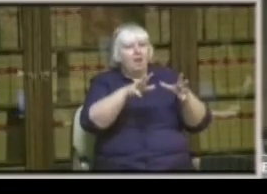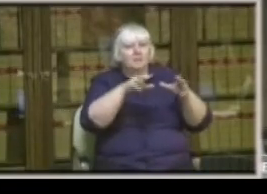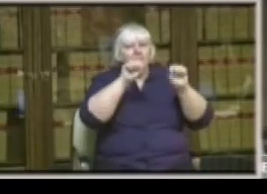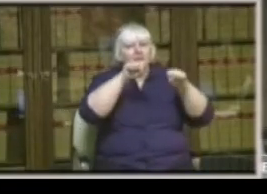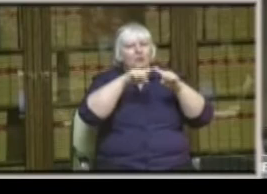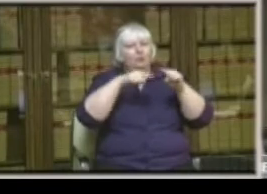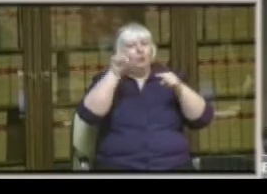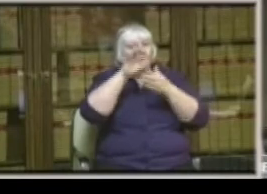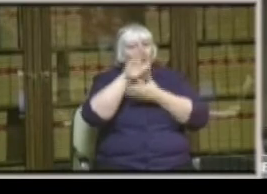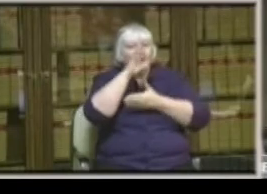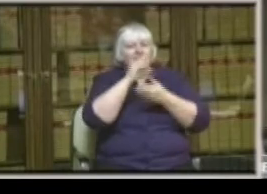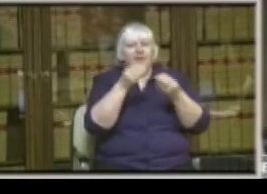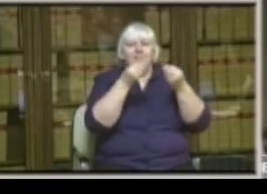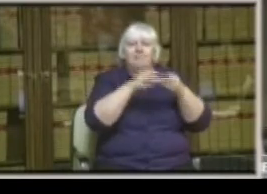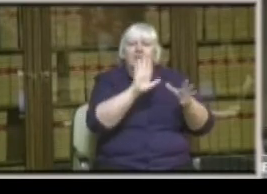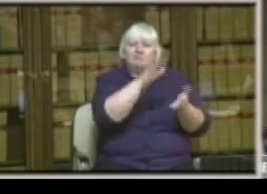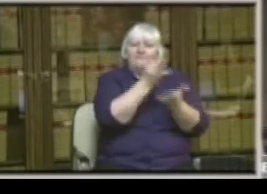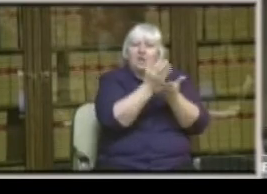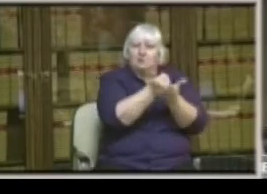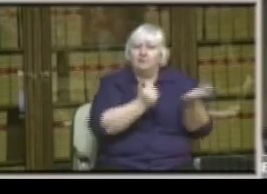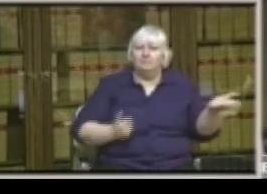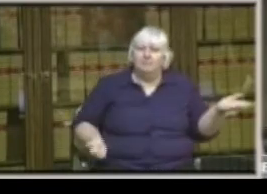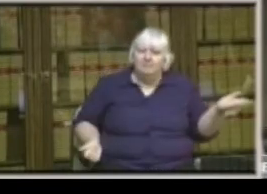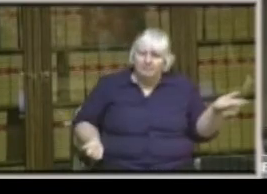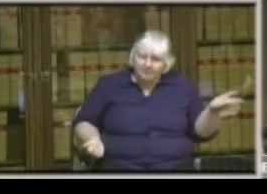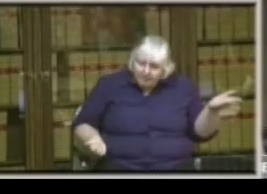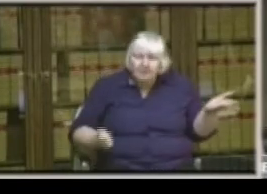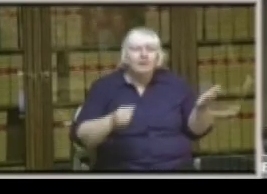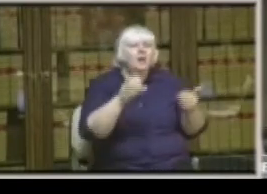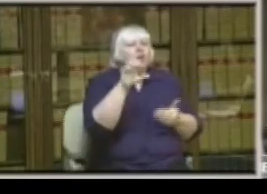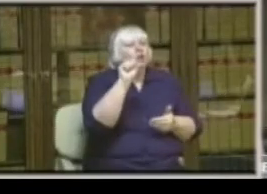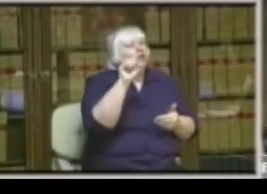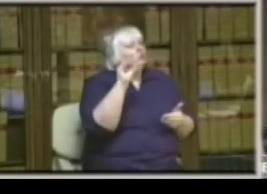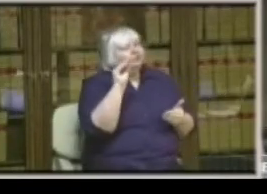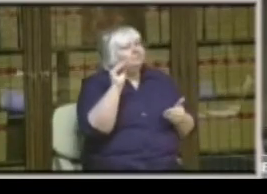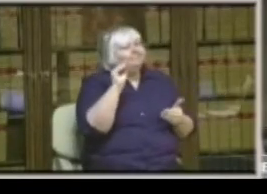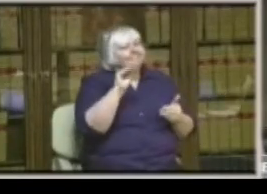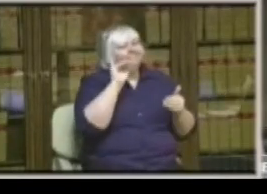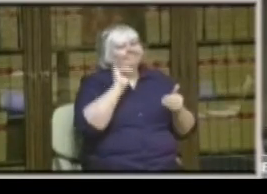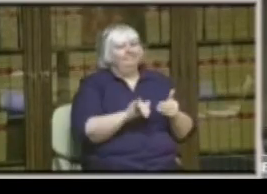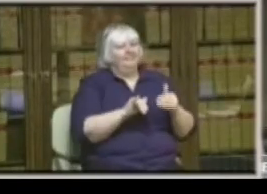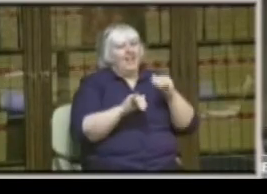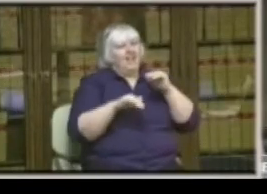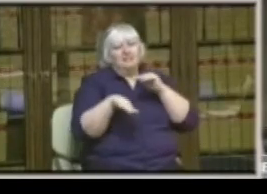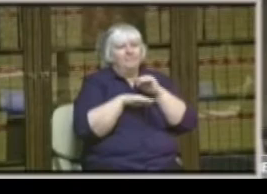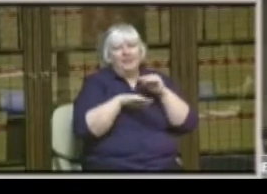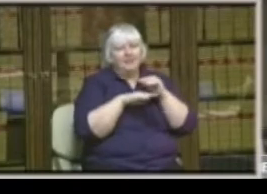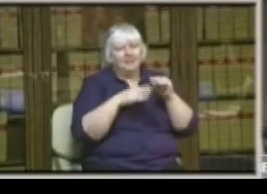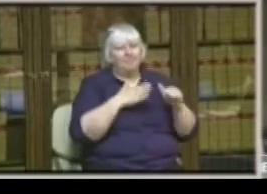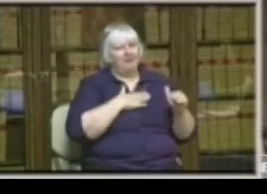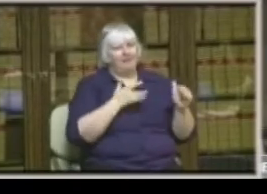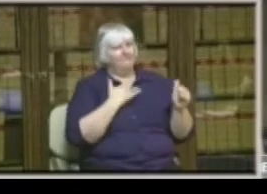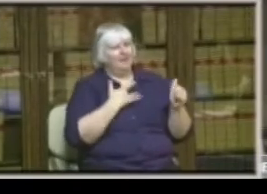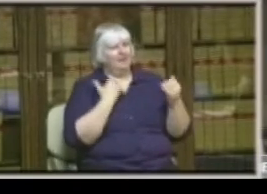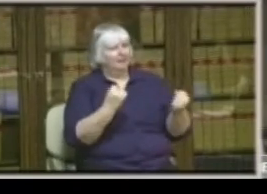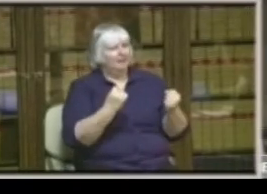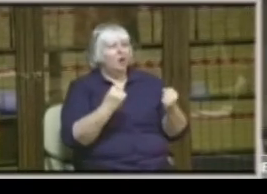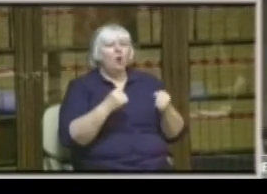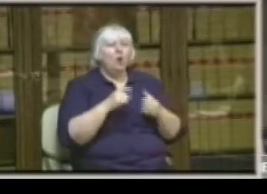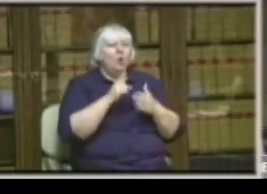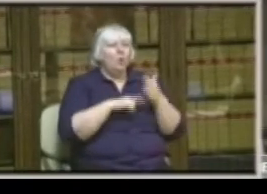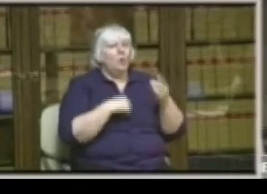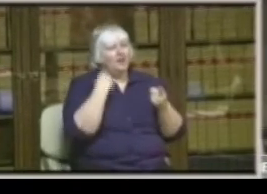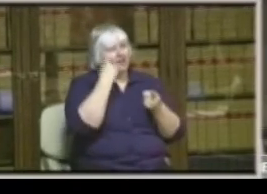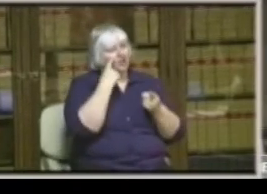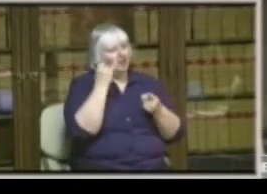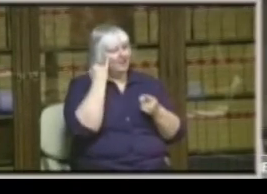access to financial aid. So I just, that's the genesis of the bill, and I wonder what it looks